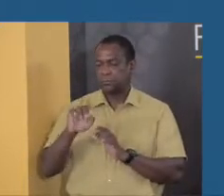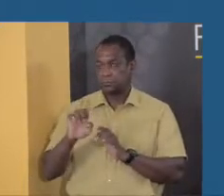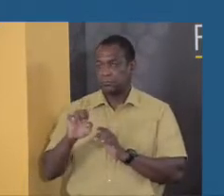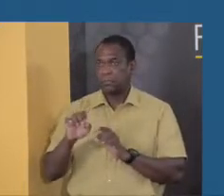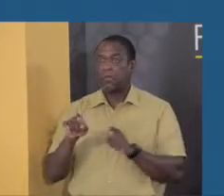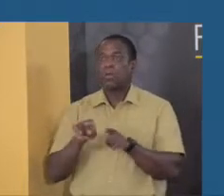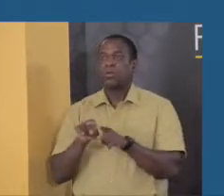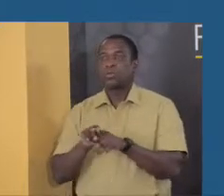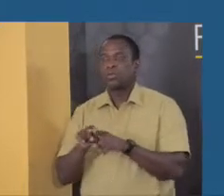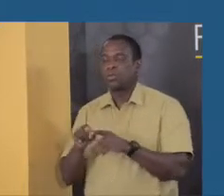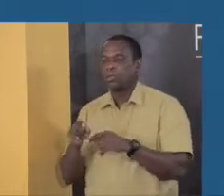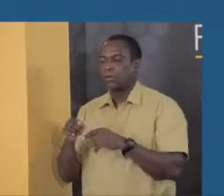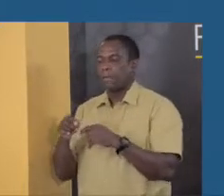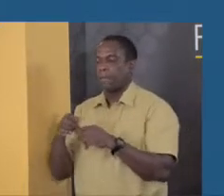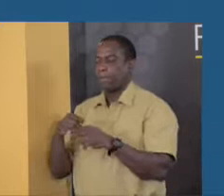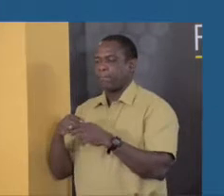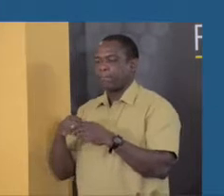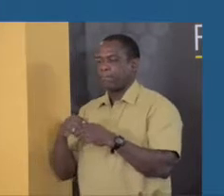and